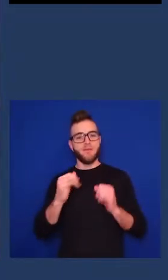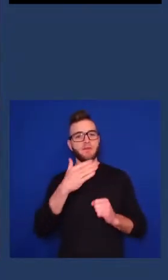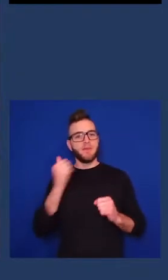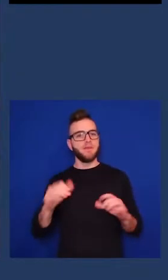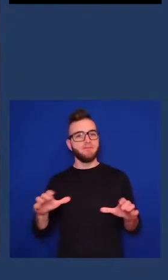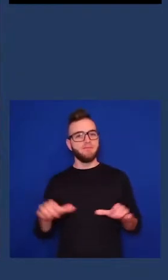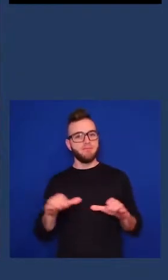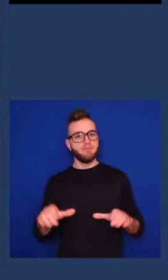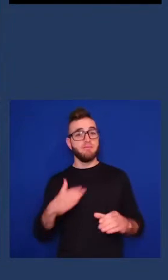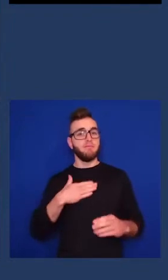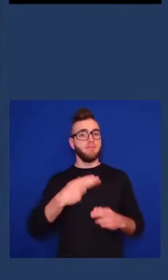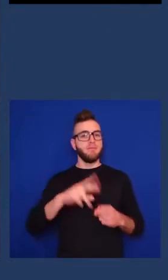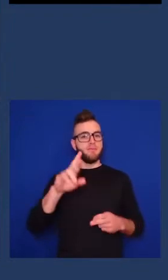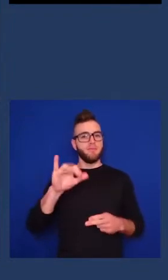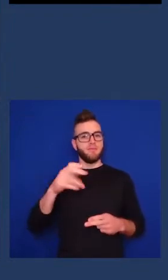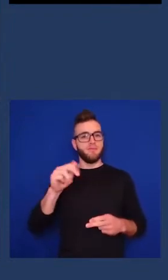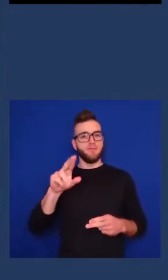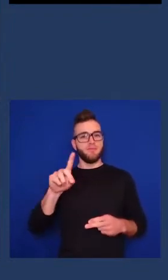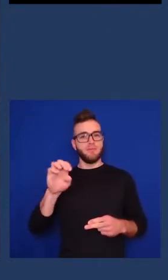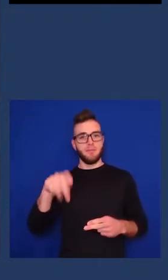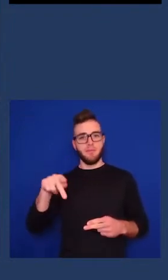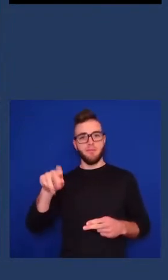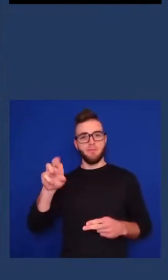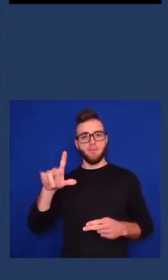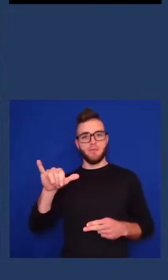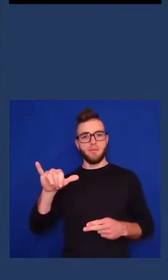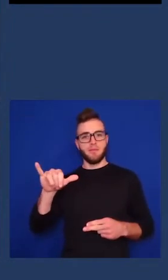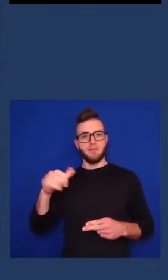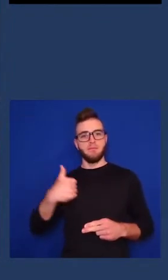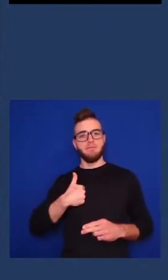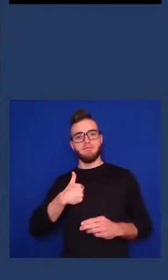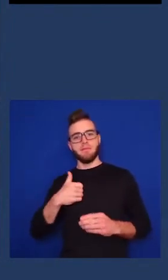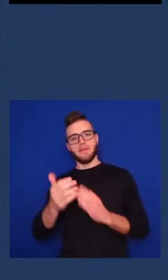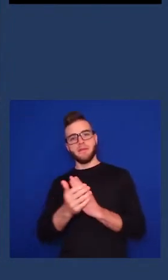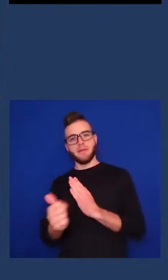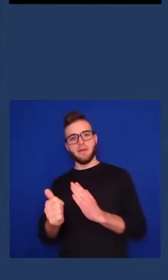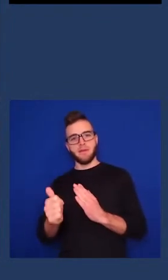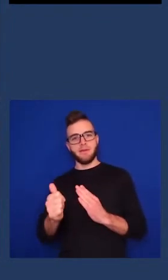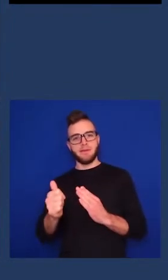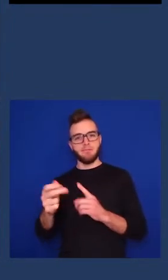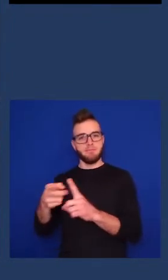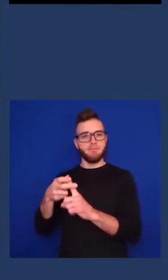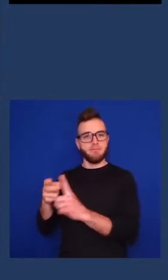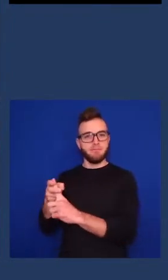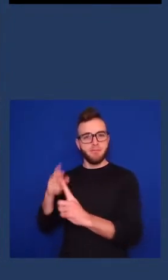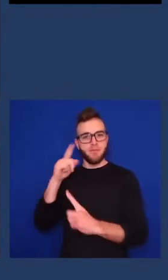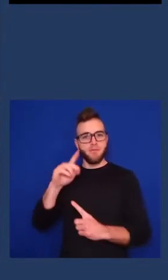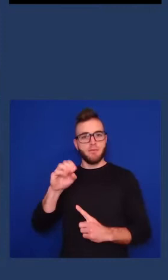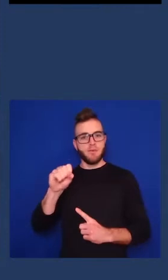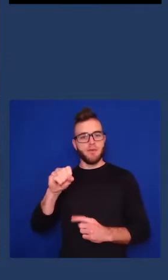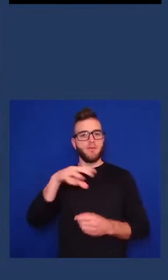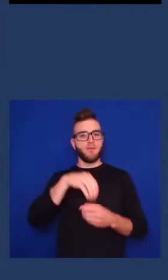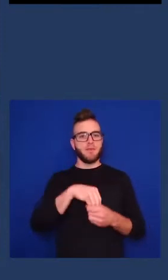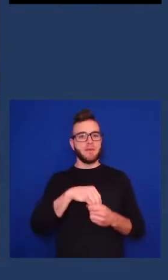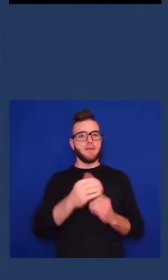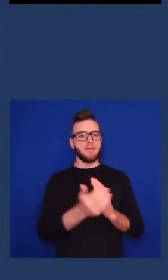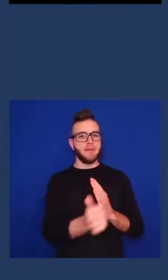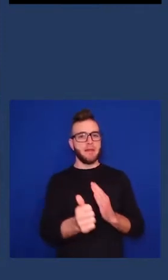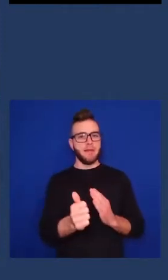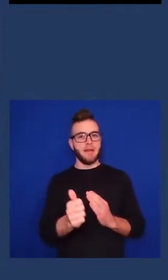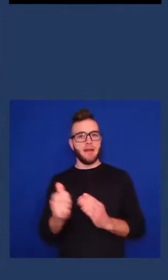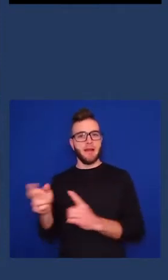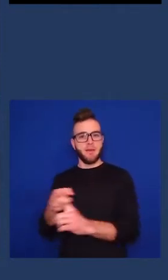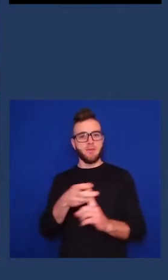inclusive hiring talent sourcer for Microsoft. I sit within global talent acquisition, and I focus on Microsoft's disability and autism